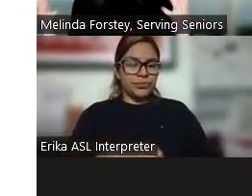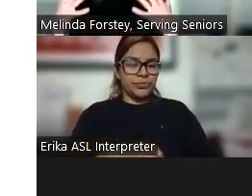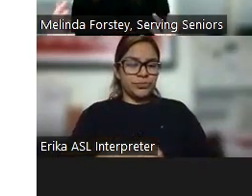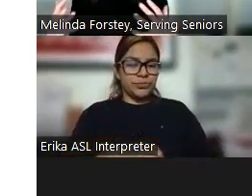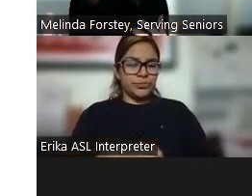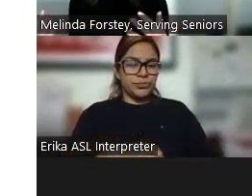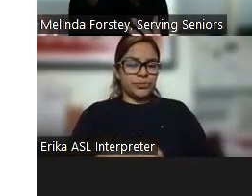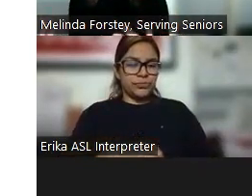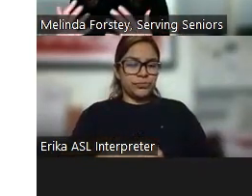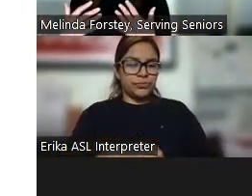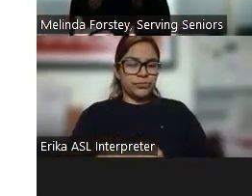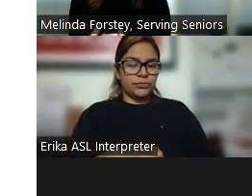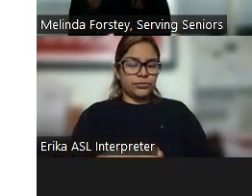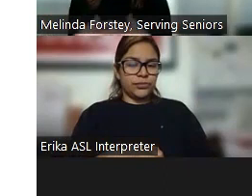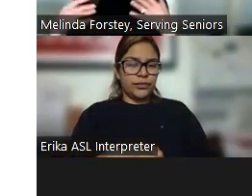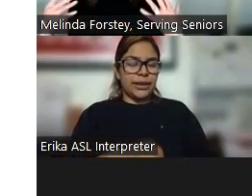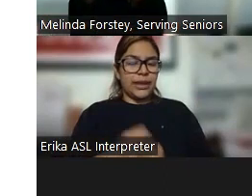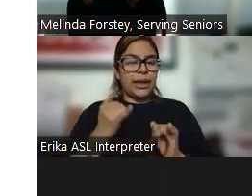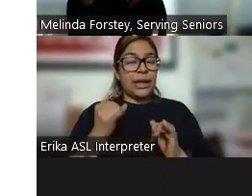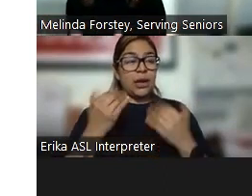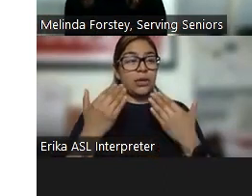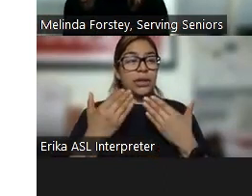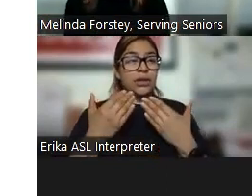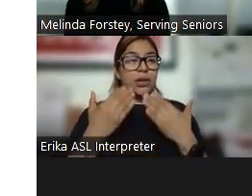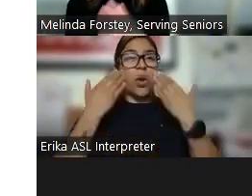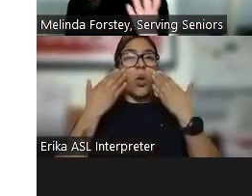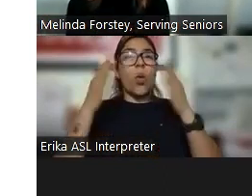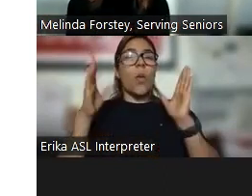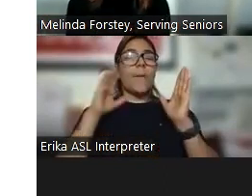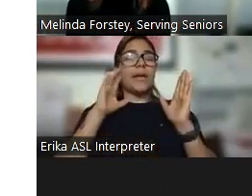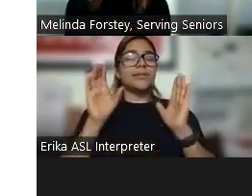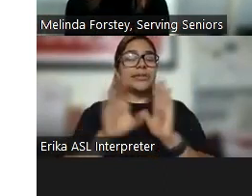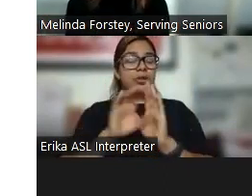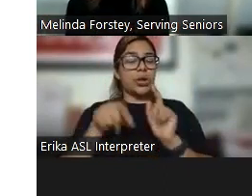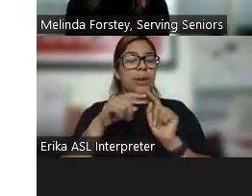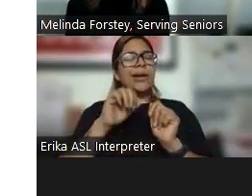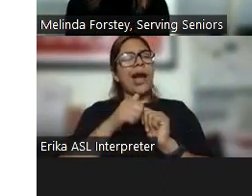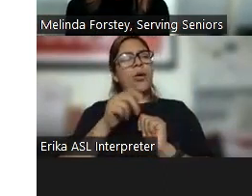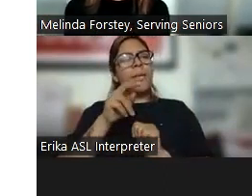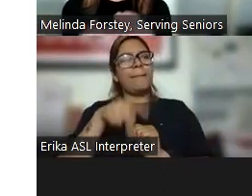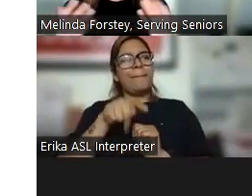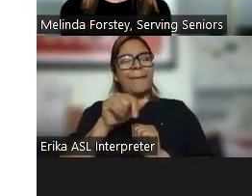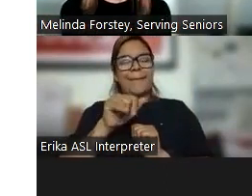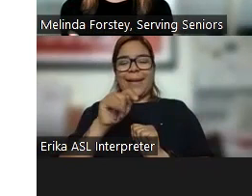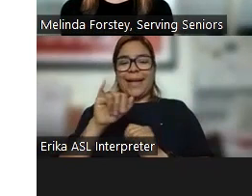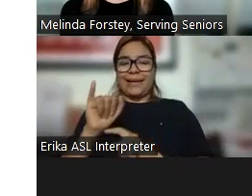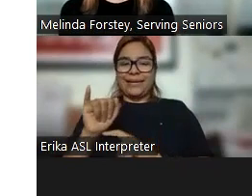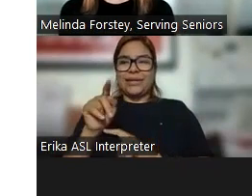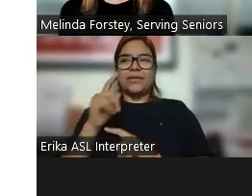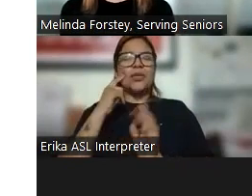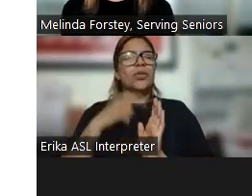And then just really taking a step back and big picture, as Patty noted, we know that SB 37 has